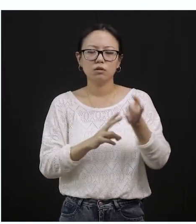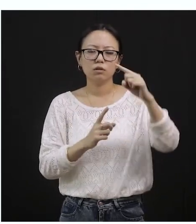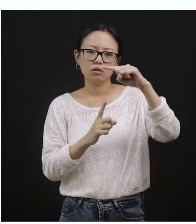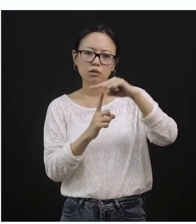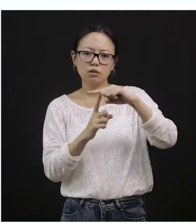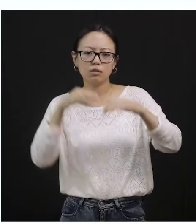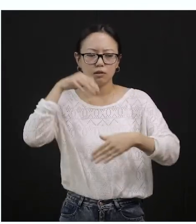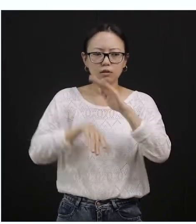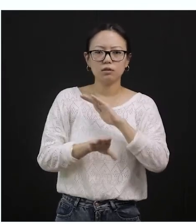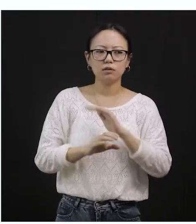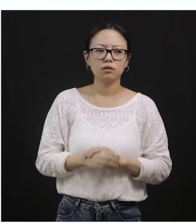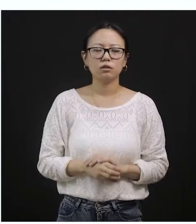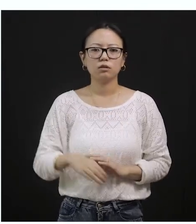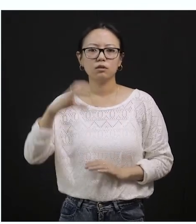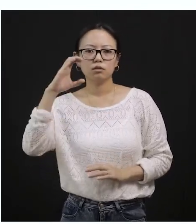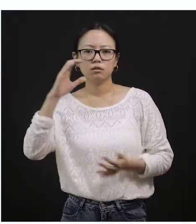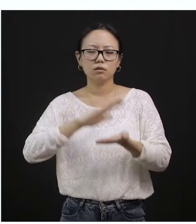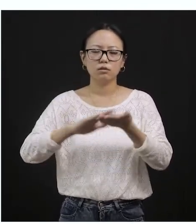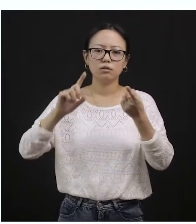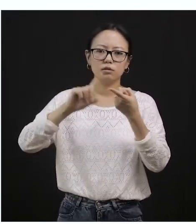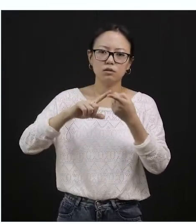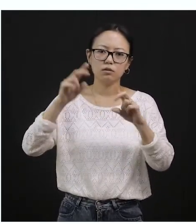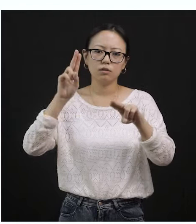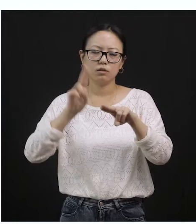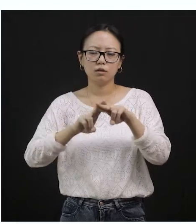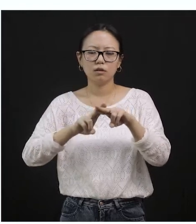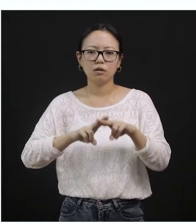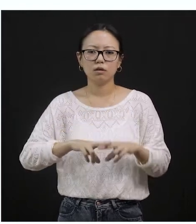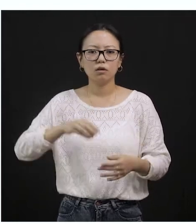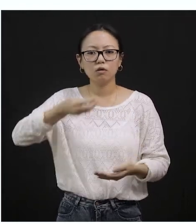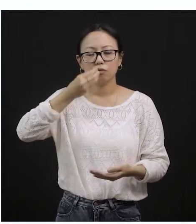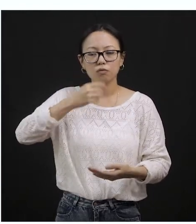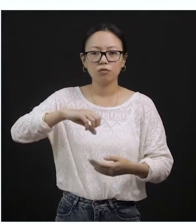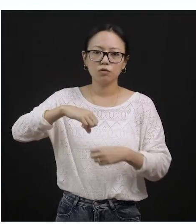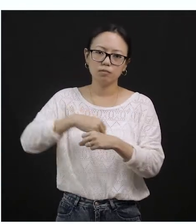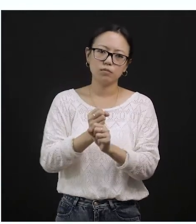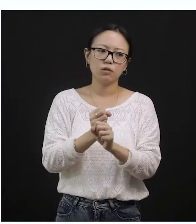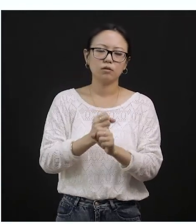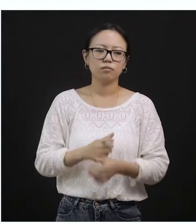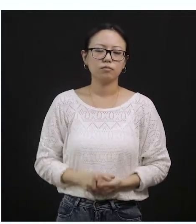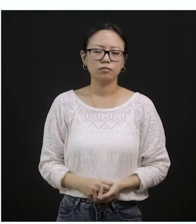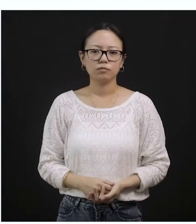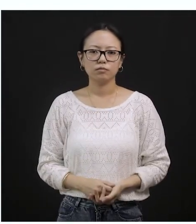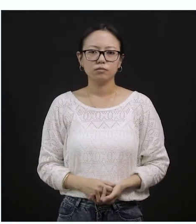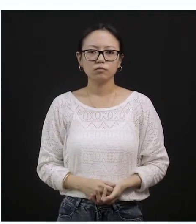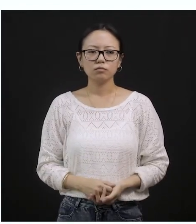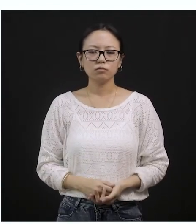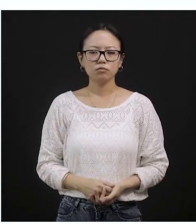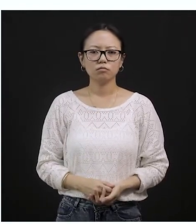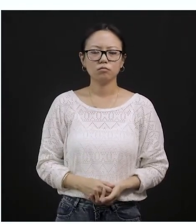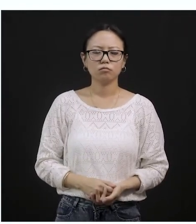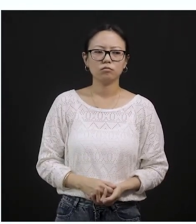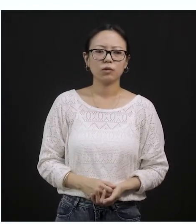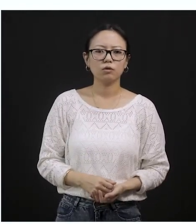CHEF. All right? Okay. Now, let me tell you some of the importance of a chef in a society in this 21st